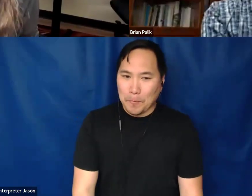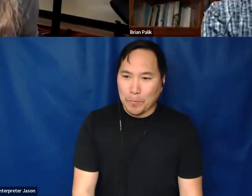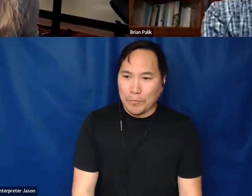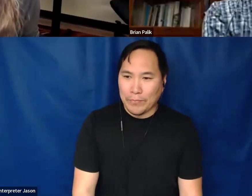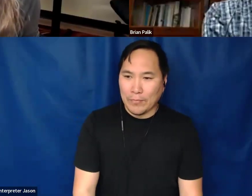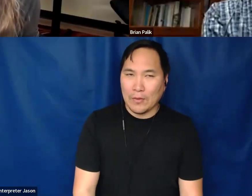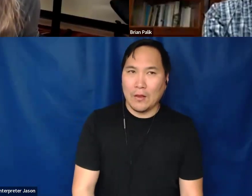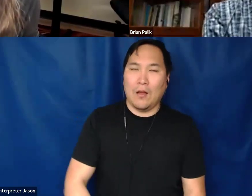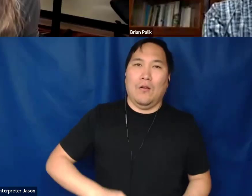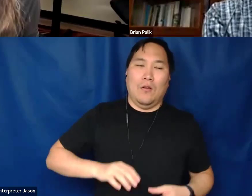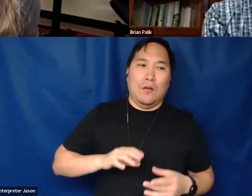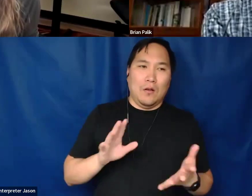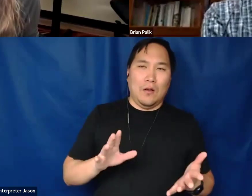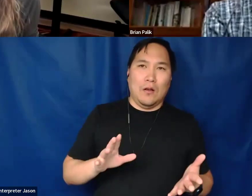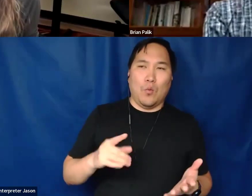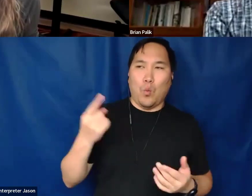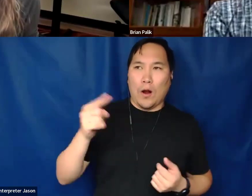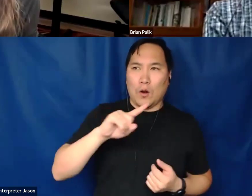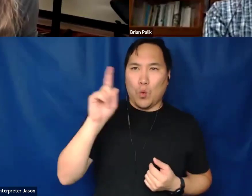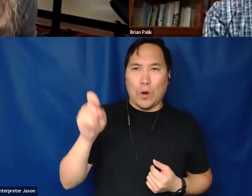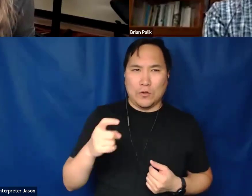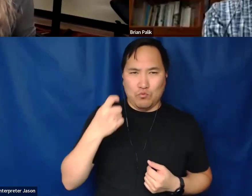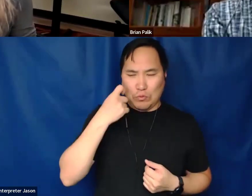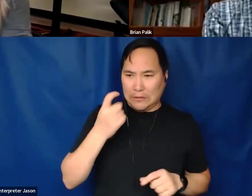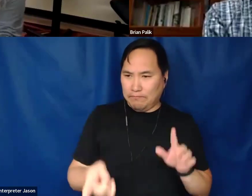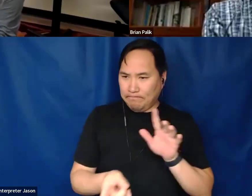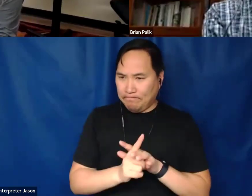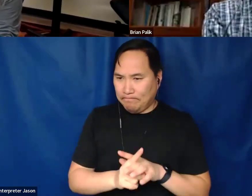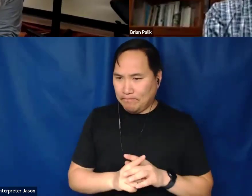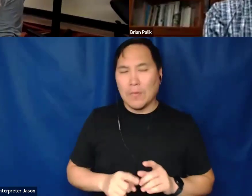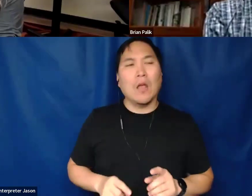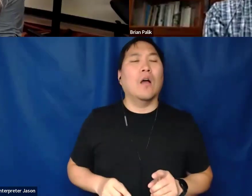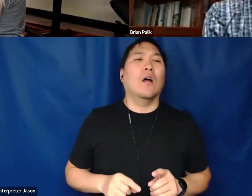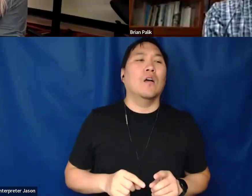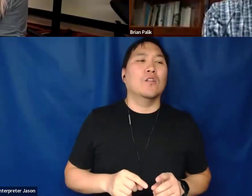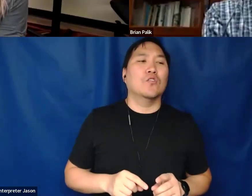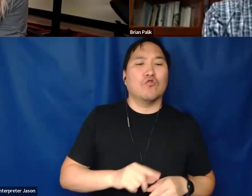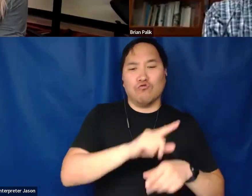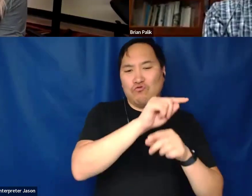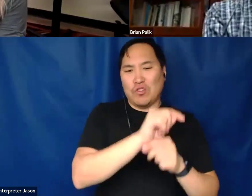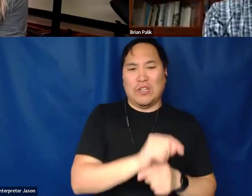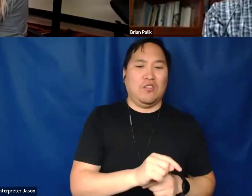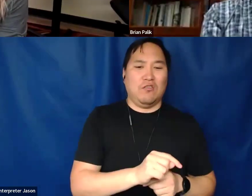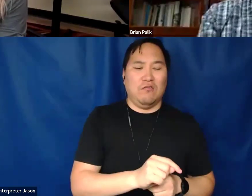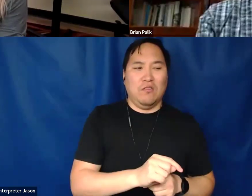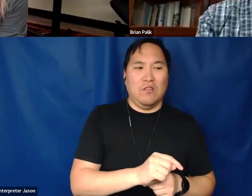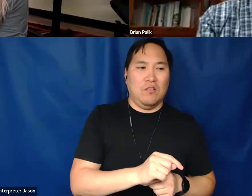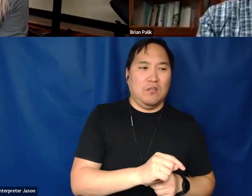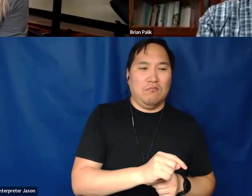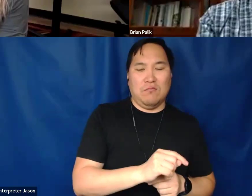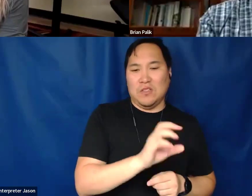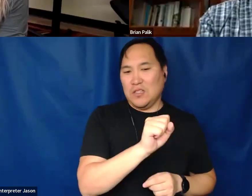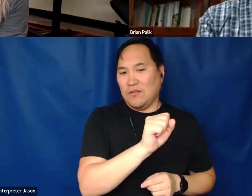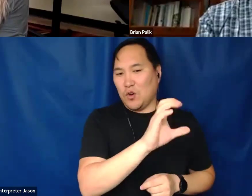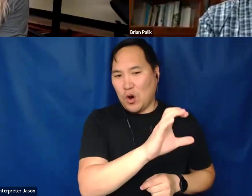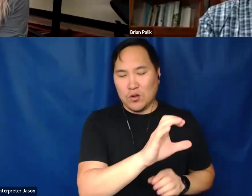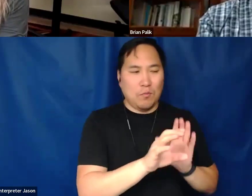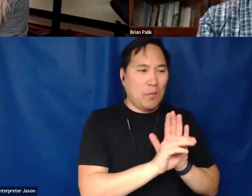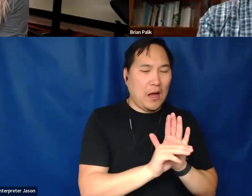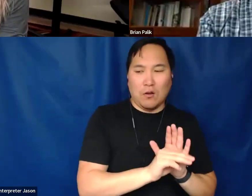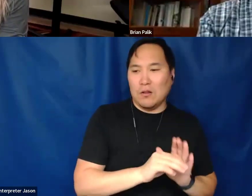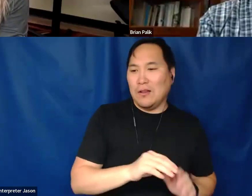Staying on this theme, there's a question that came in recently about, do classical silvicultural models, things like